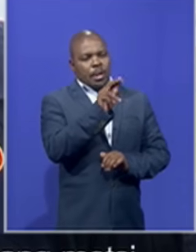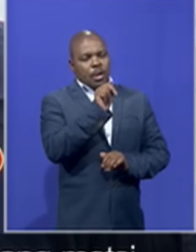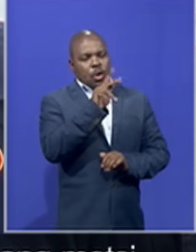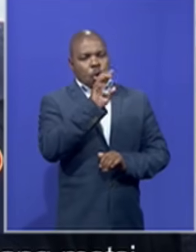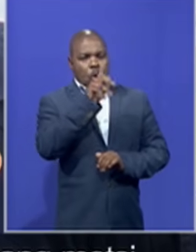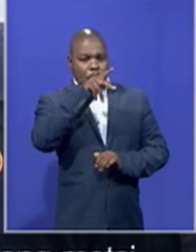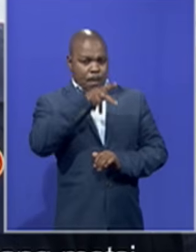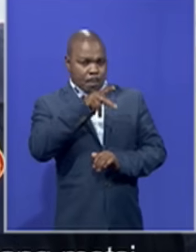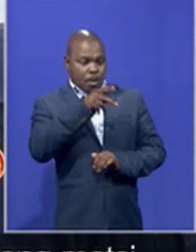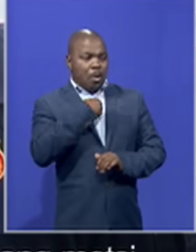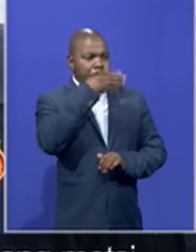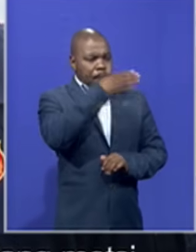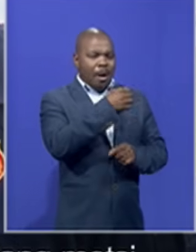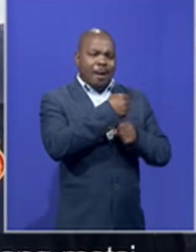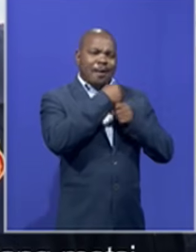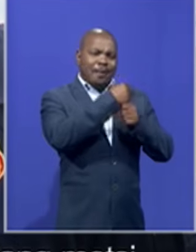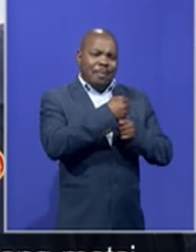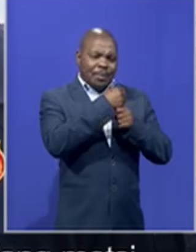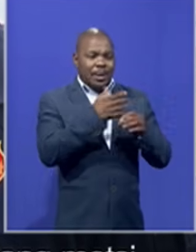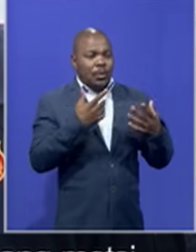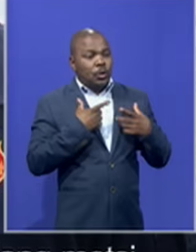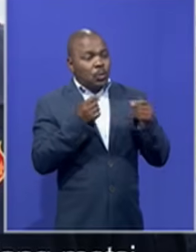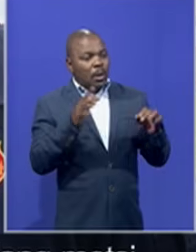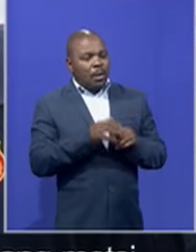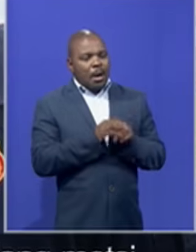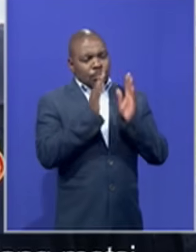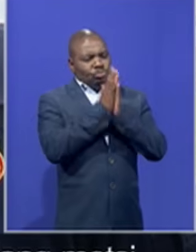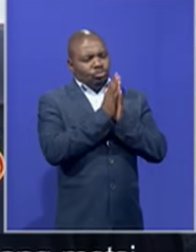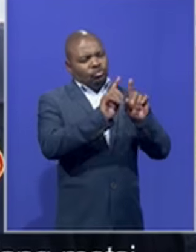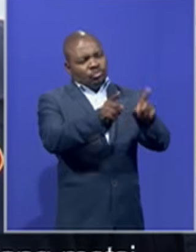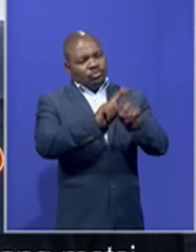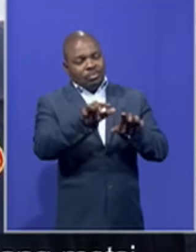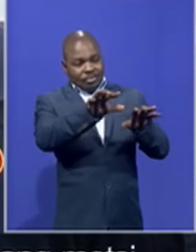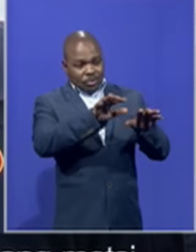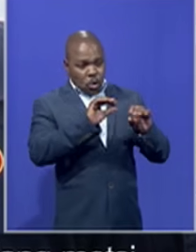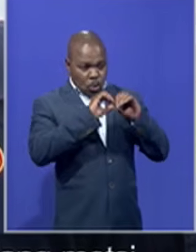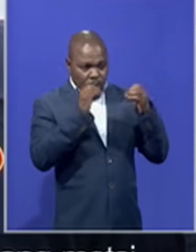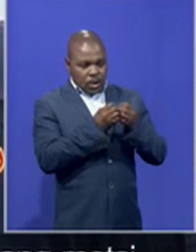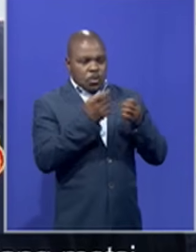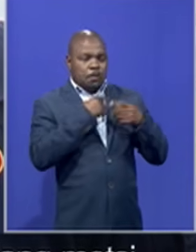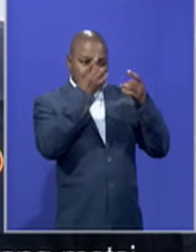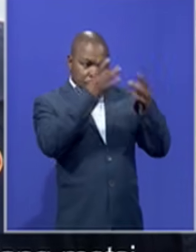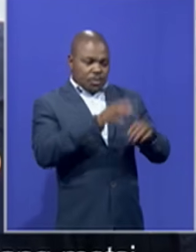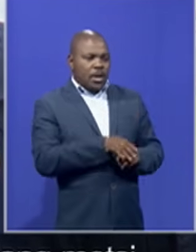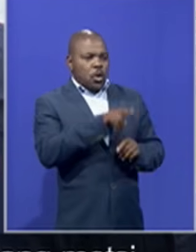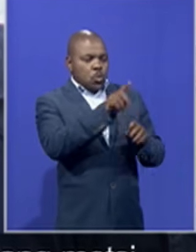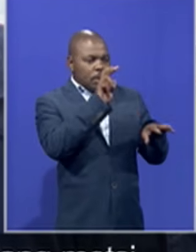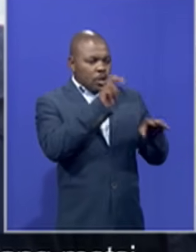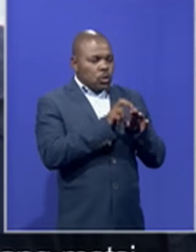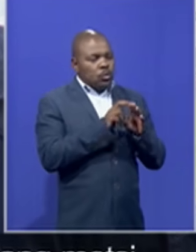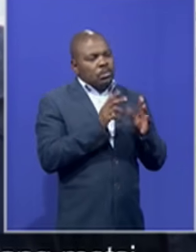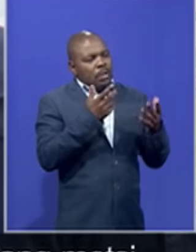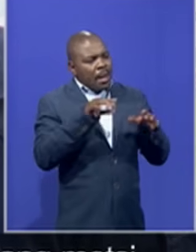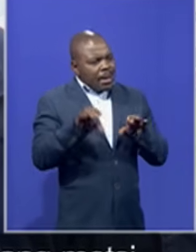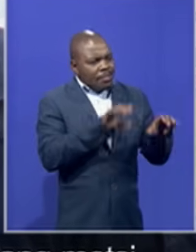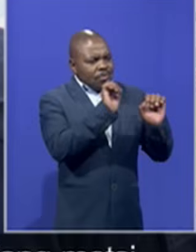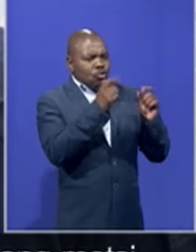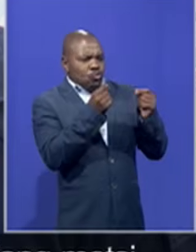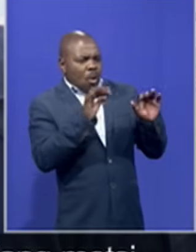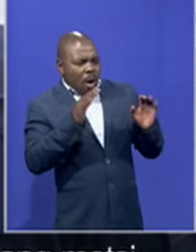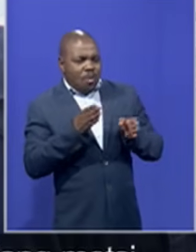conduct a campaign to our faith-based organizations to say to them how should they conduct activities